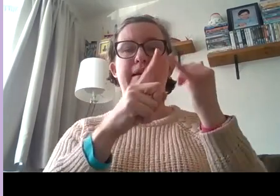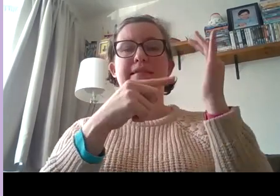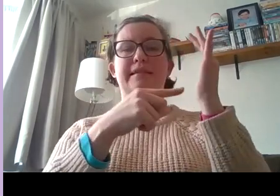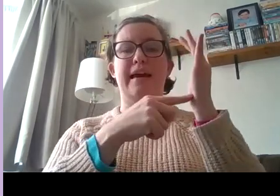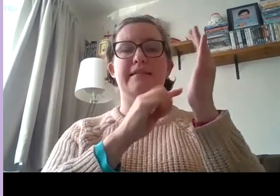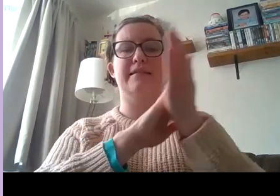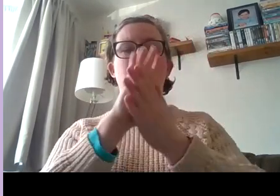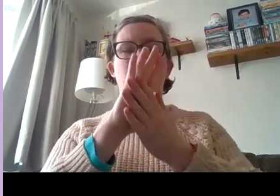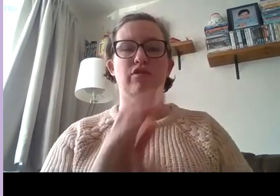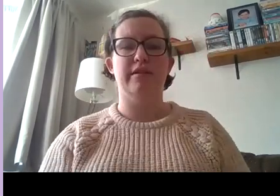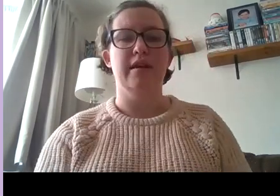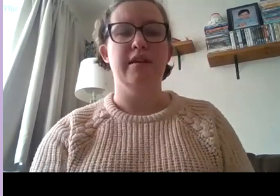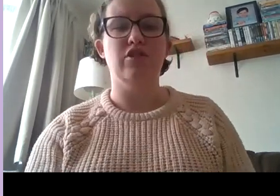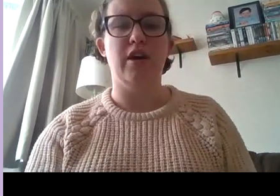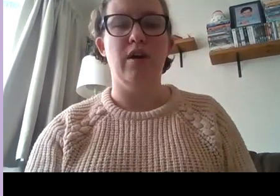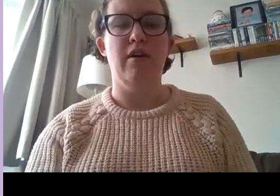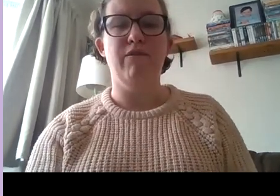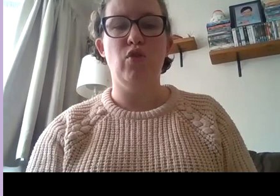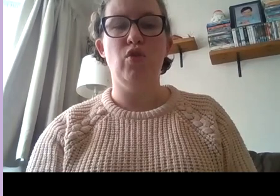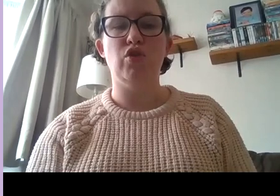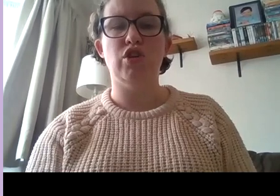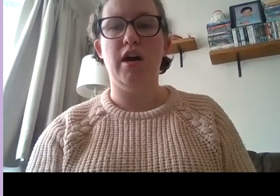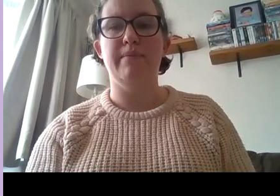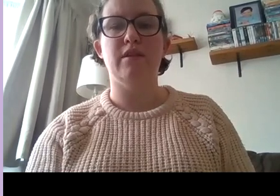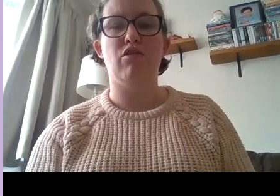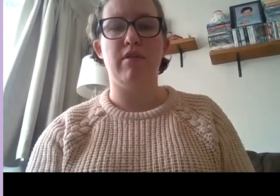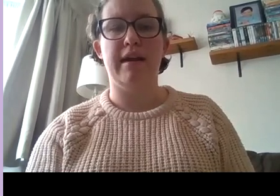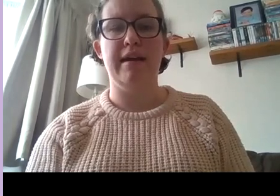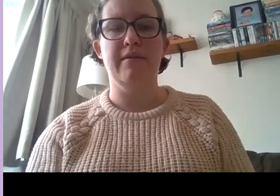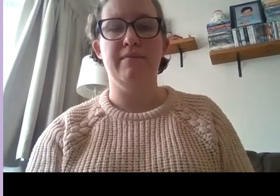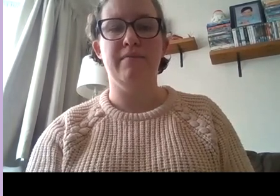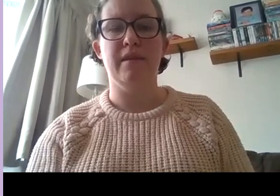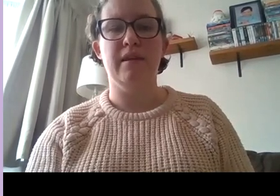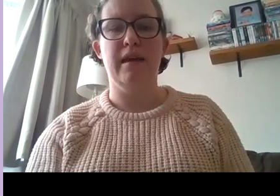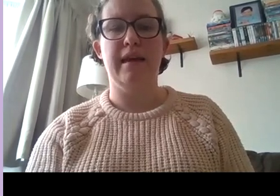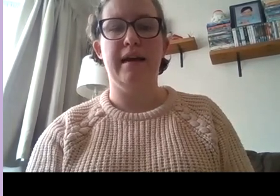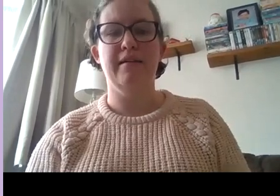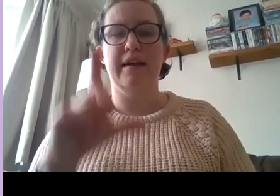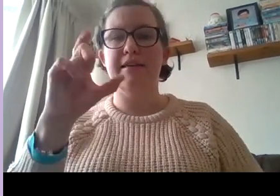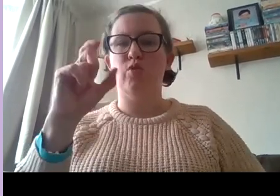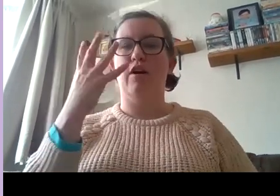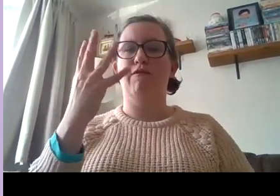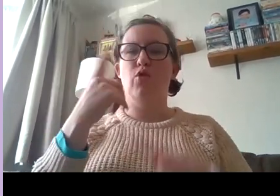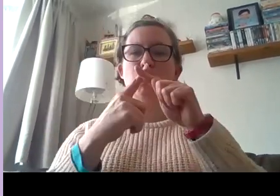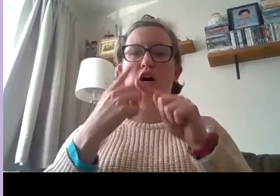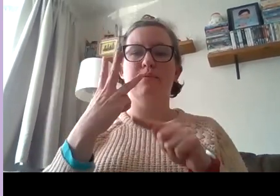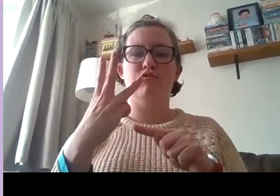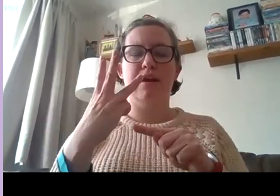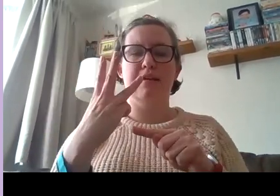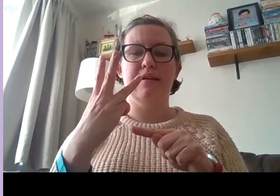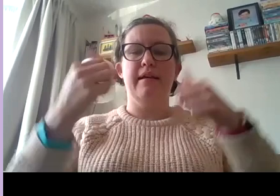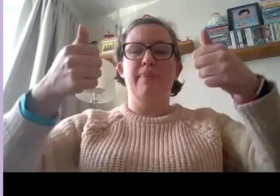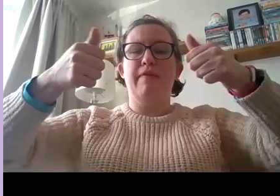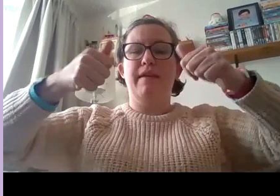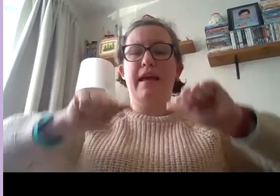the units, the tens, the hundreds. So 4 times 3 here is 12. 4 times